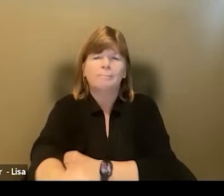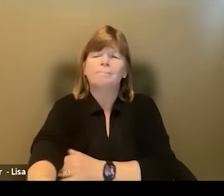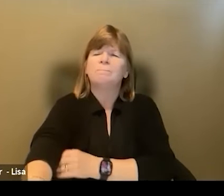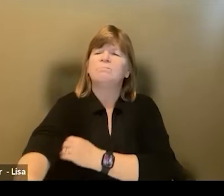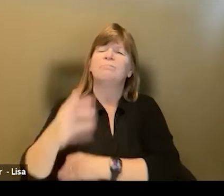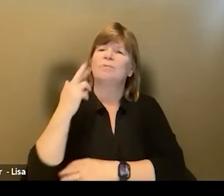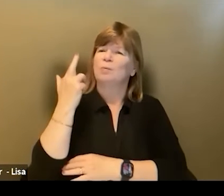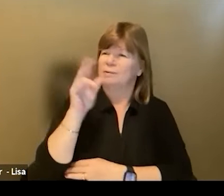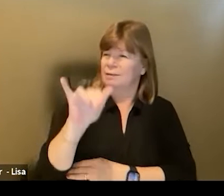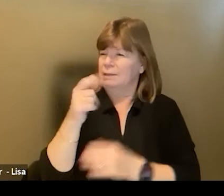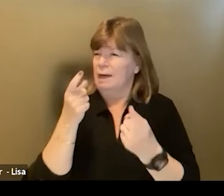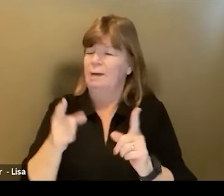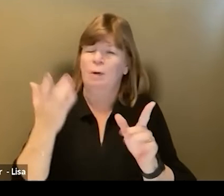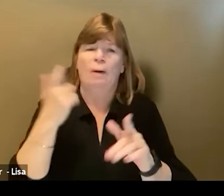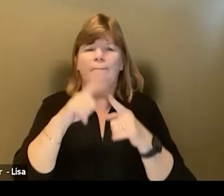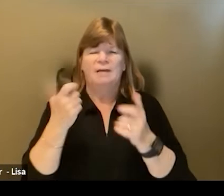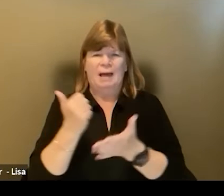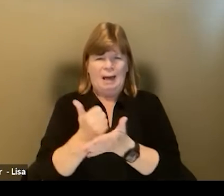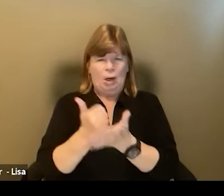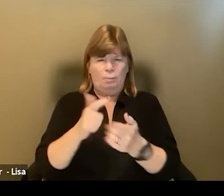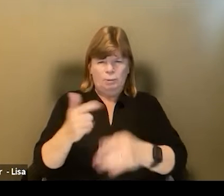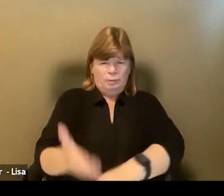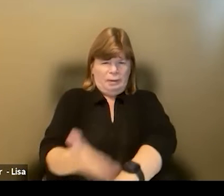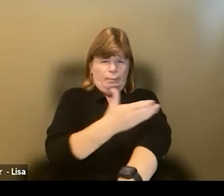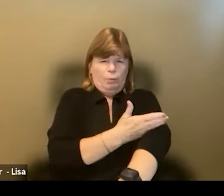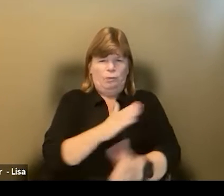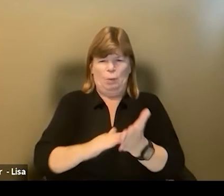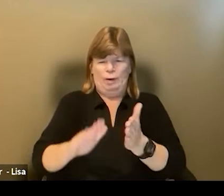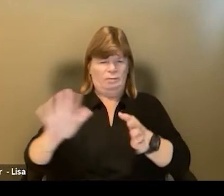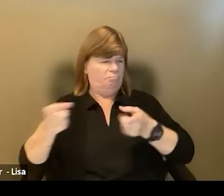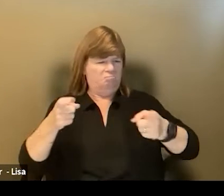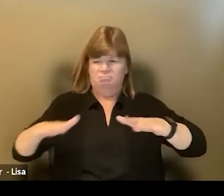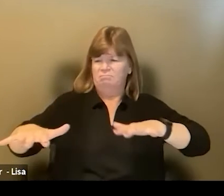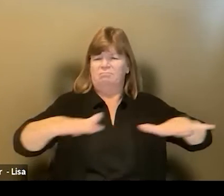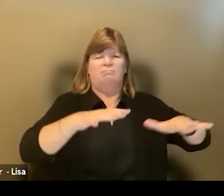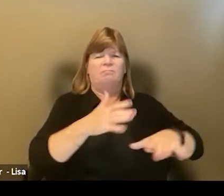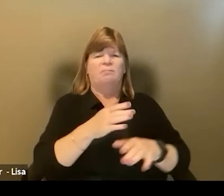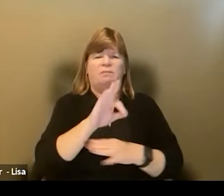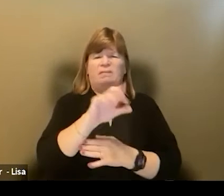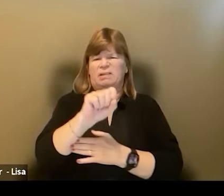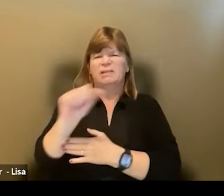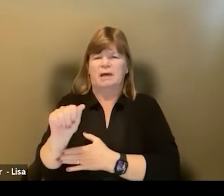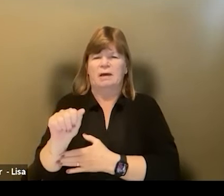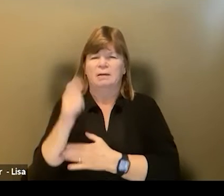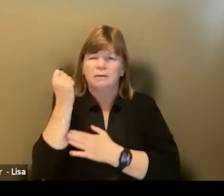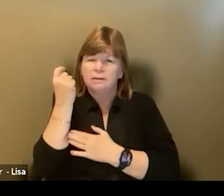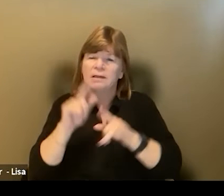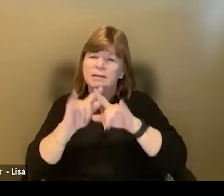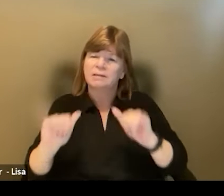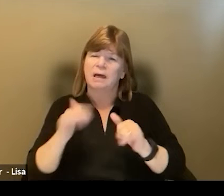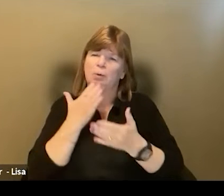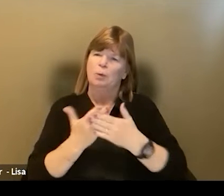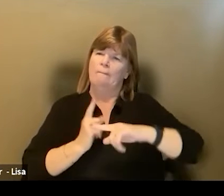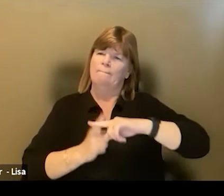we are pursuing this is to really try to enhance waiver administration across FSSA divisions while ensuring a positive